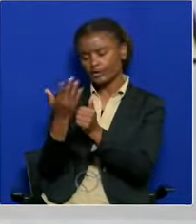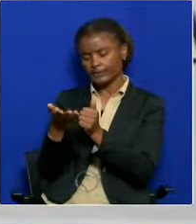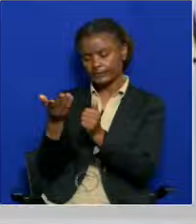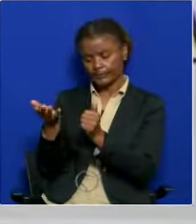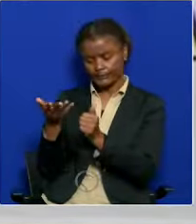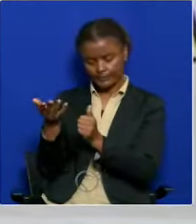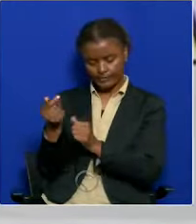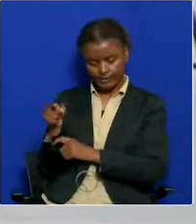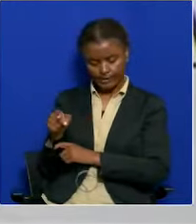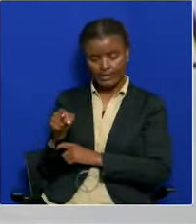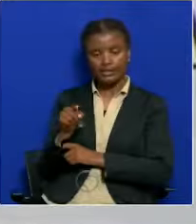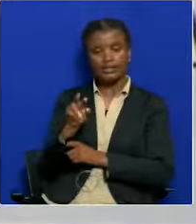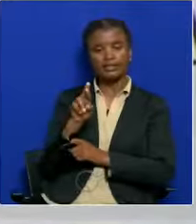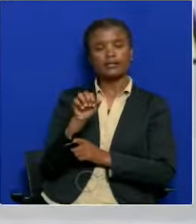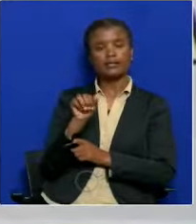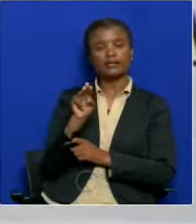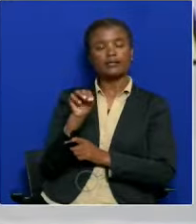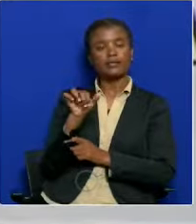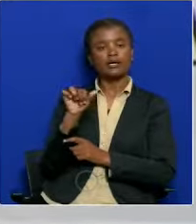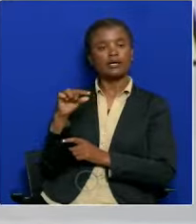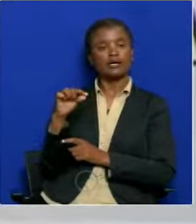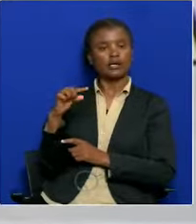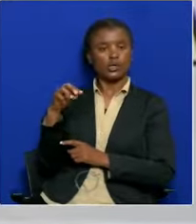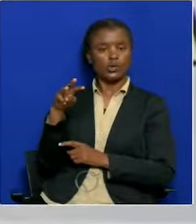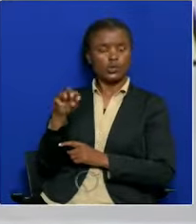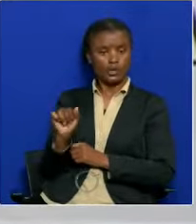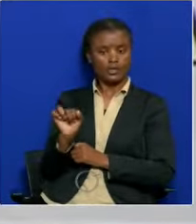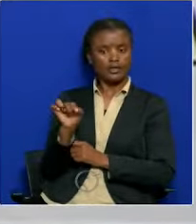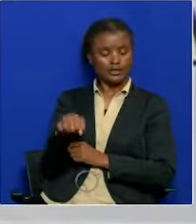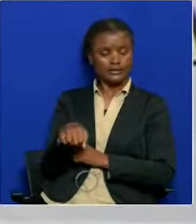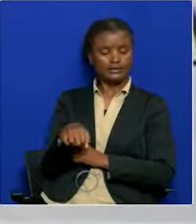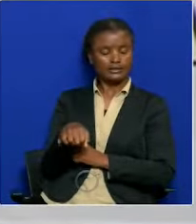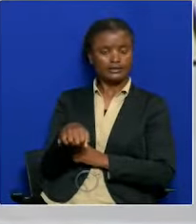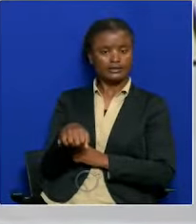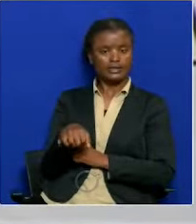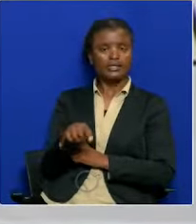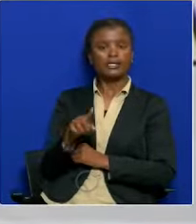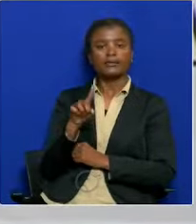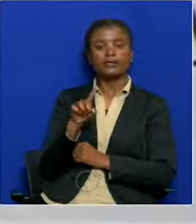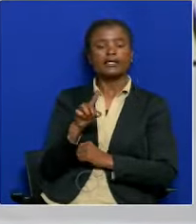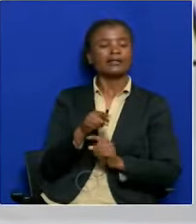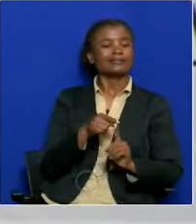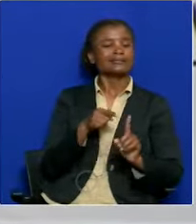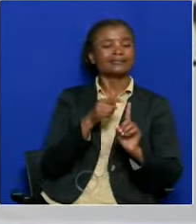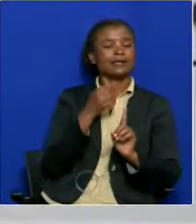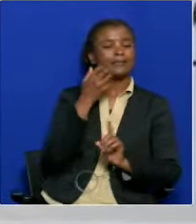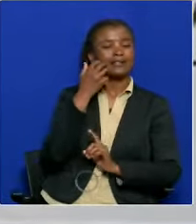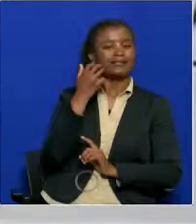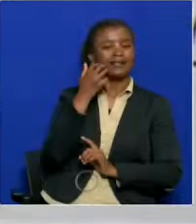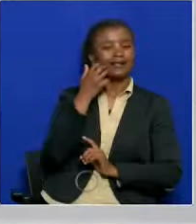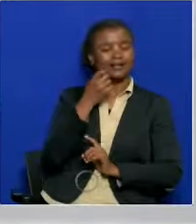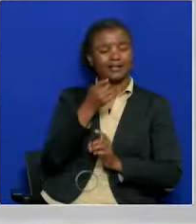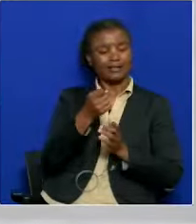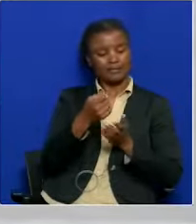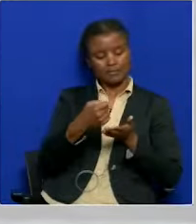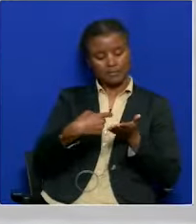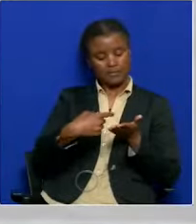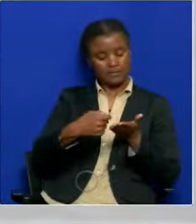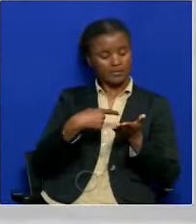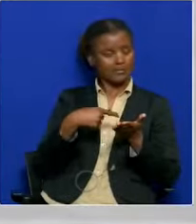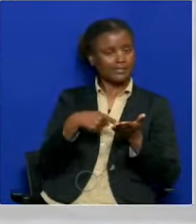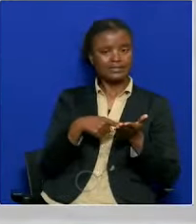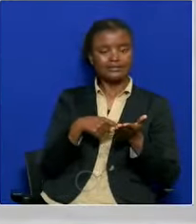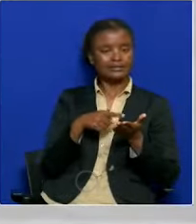Ramangwa, yes. So forget the Matlala messages, because I think in themselves they are a topic